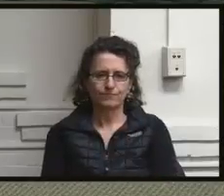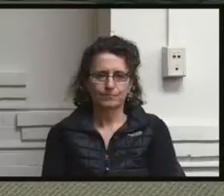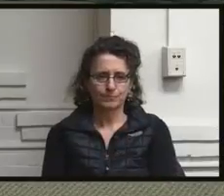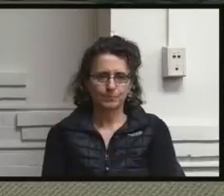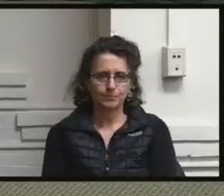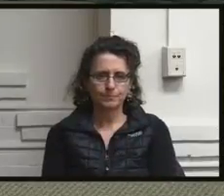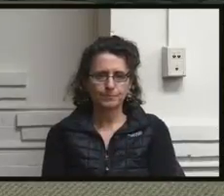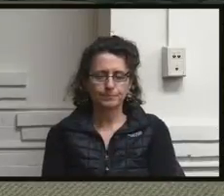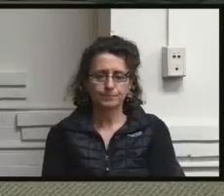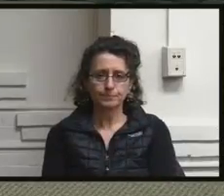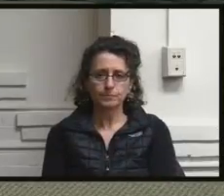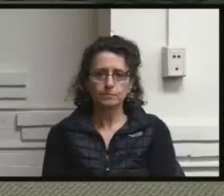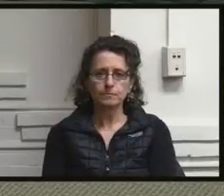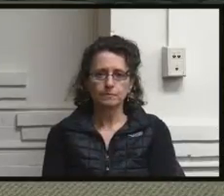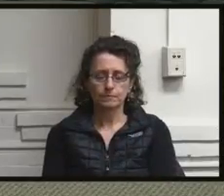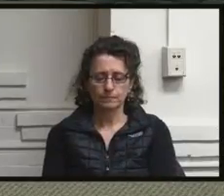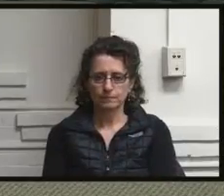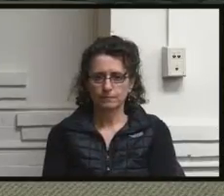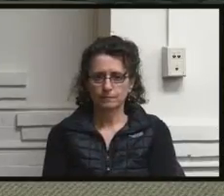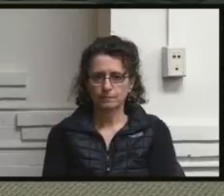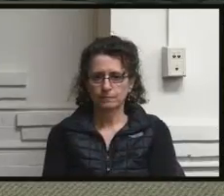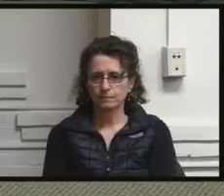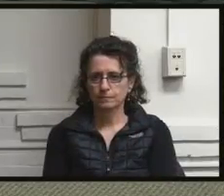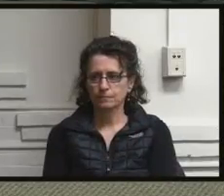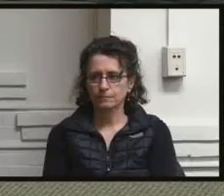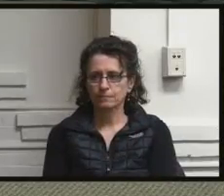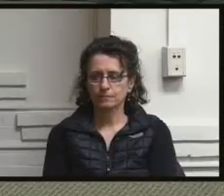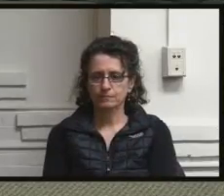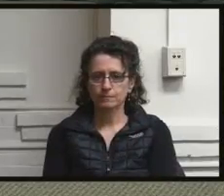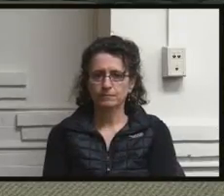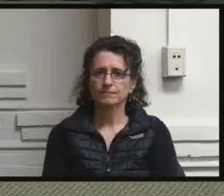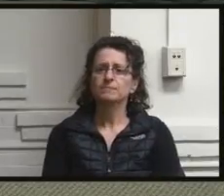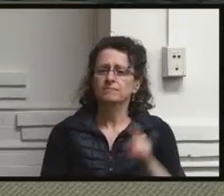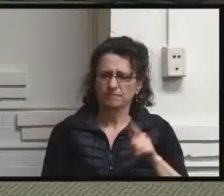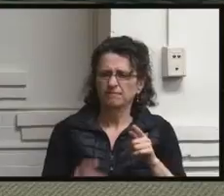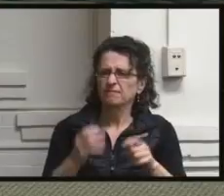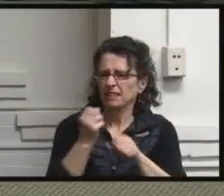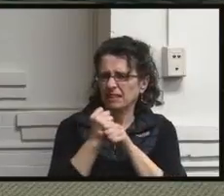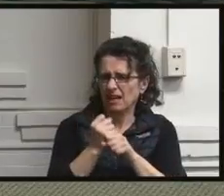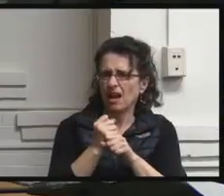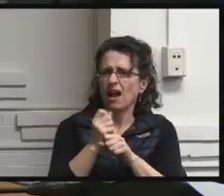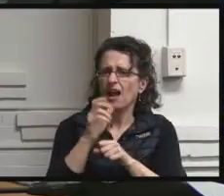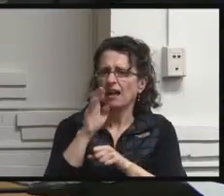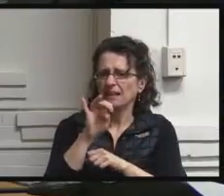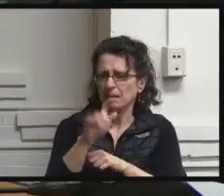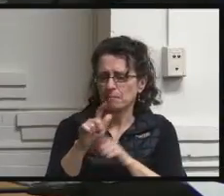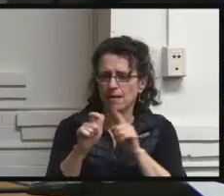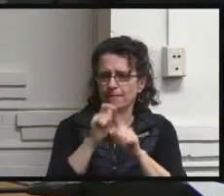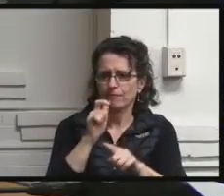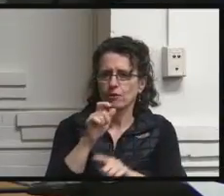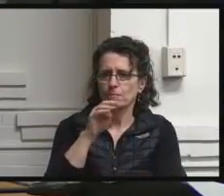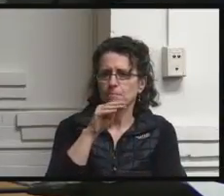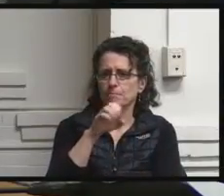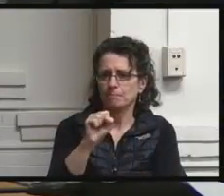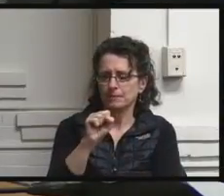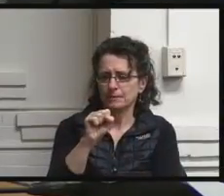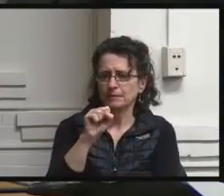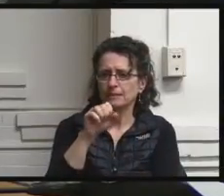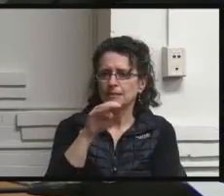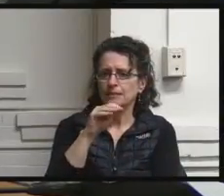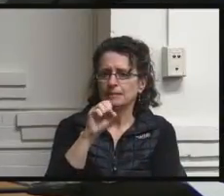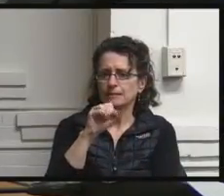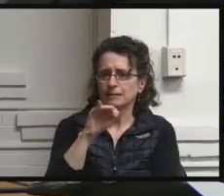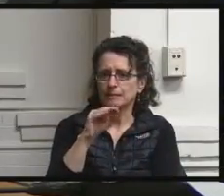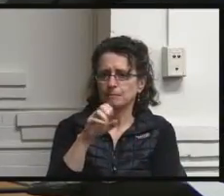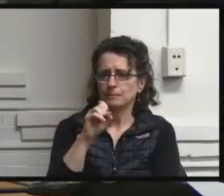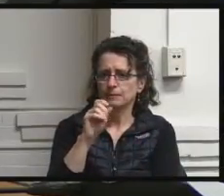So we got this new email from Ms. Simpson-Siegel today indicating that there was a